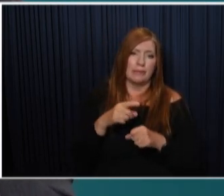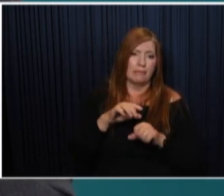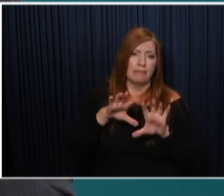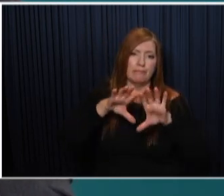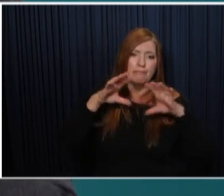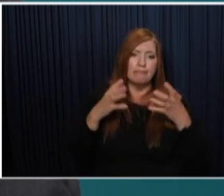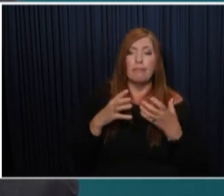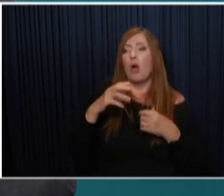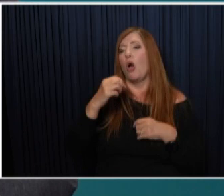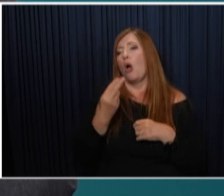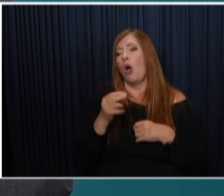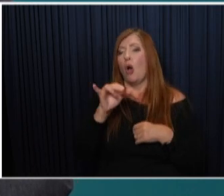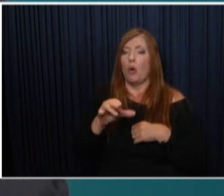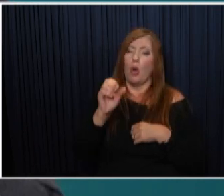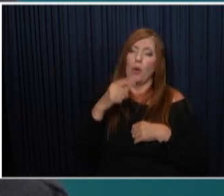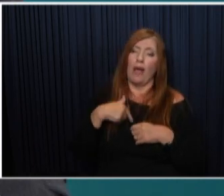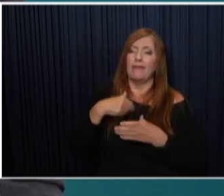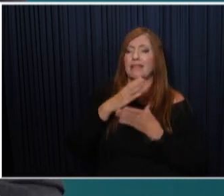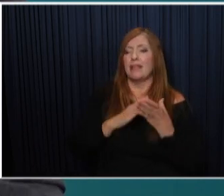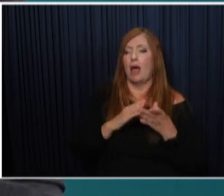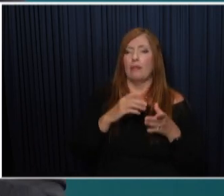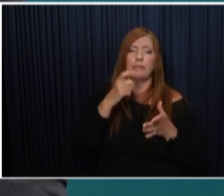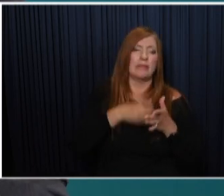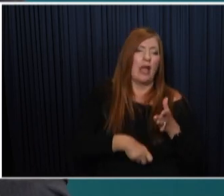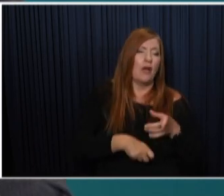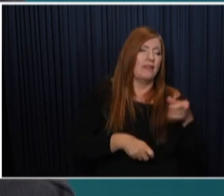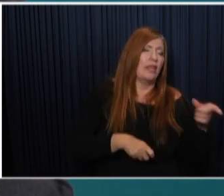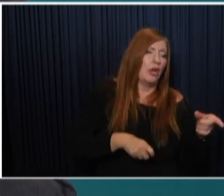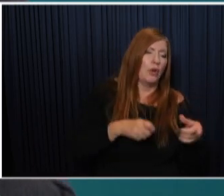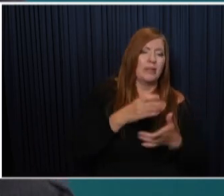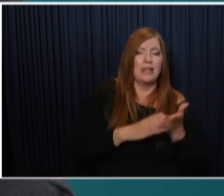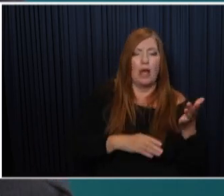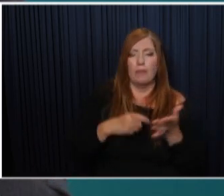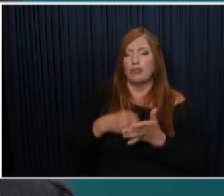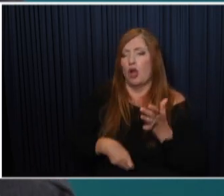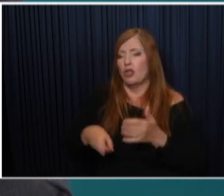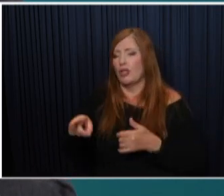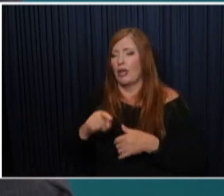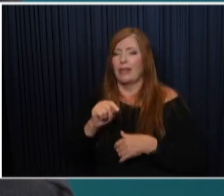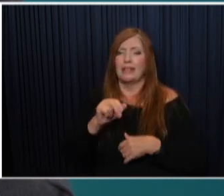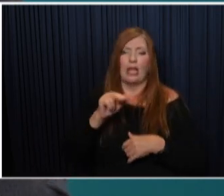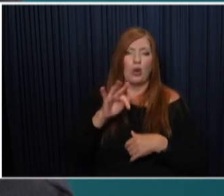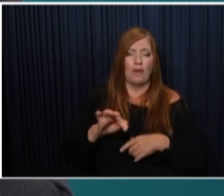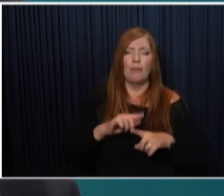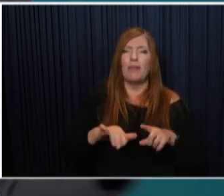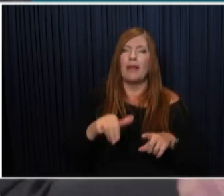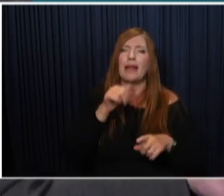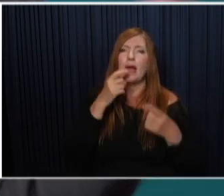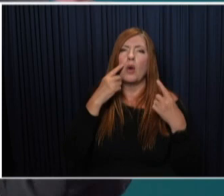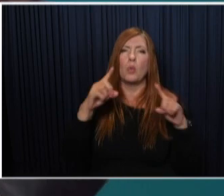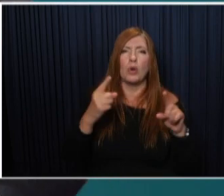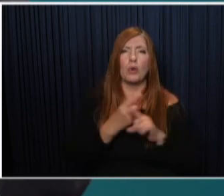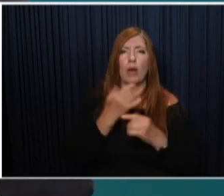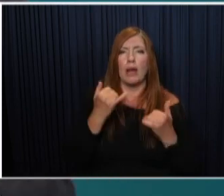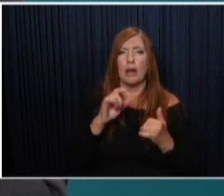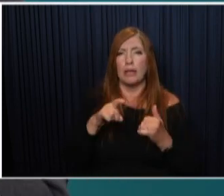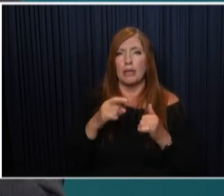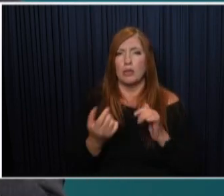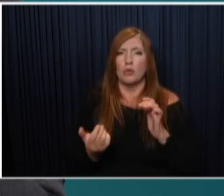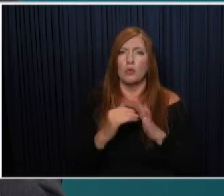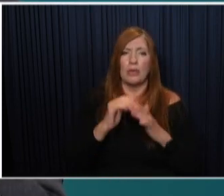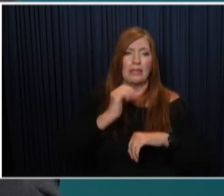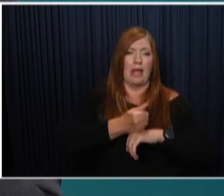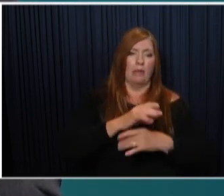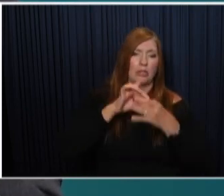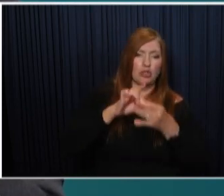saying, oh, okay, we'll have some tariffs here, some tariffs there. It doesn't work right now. Right now, we need to reestablish and get